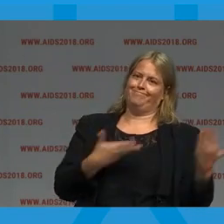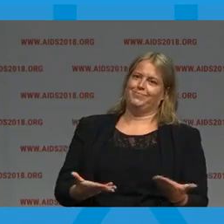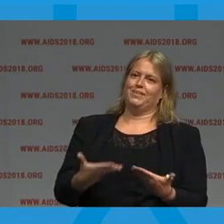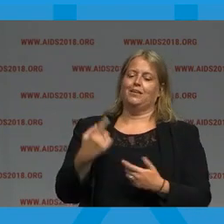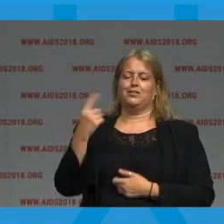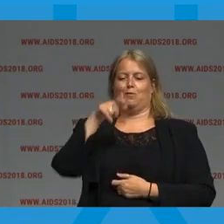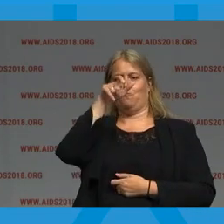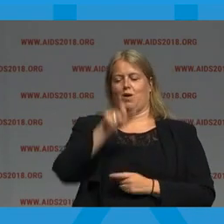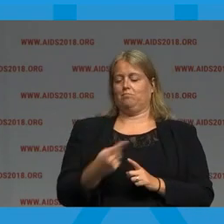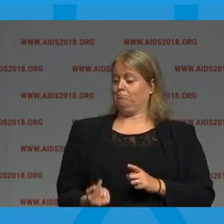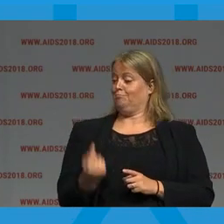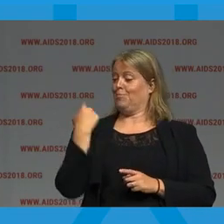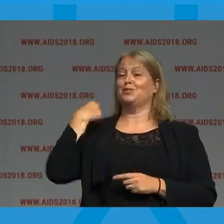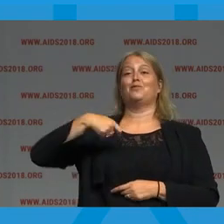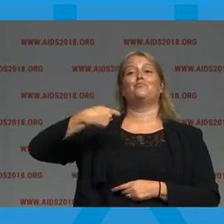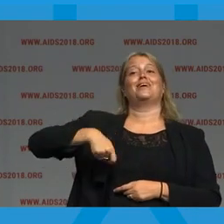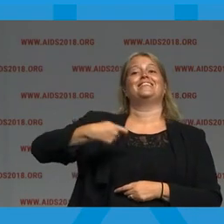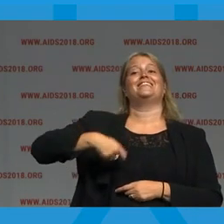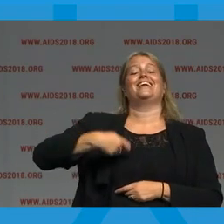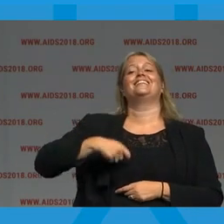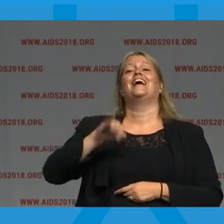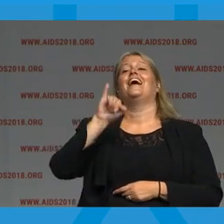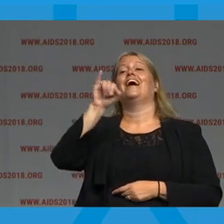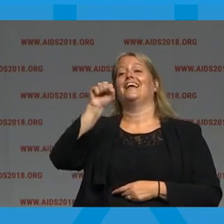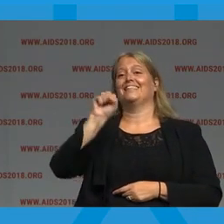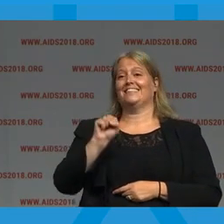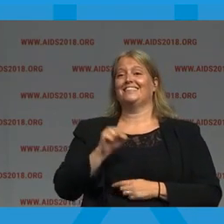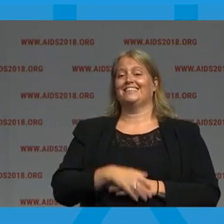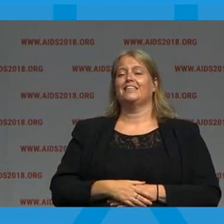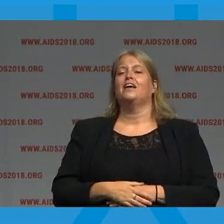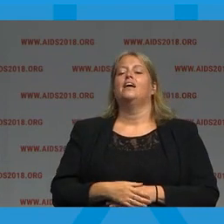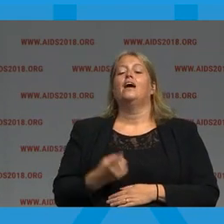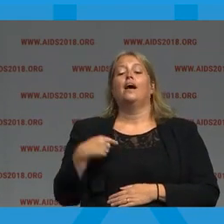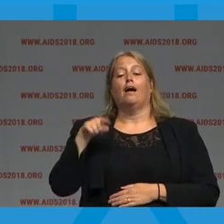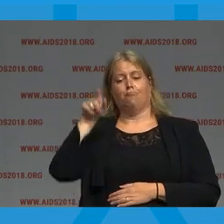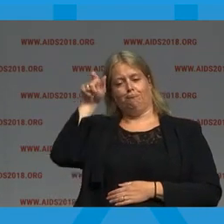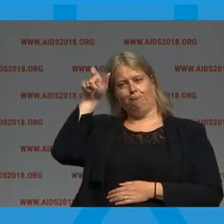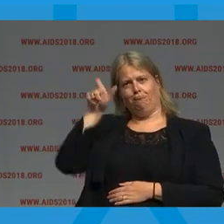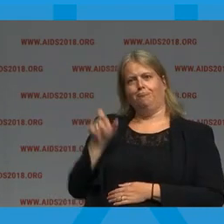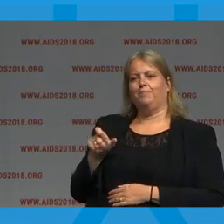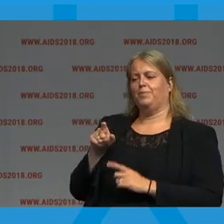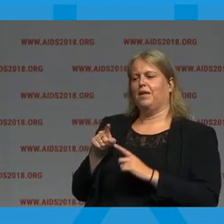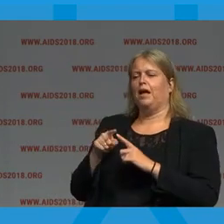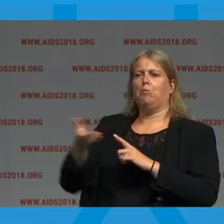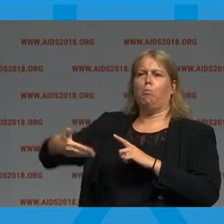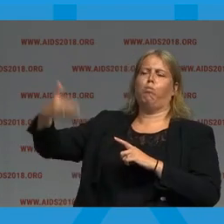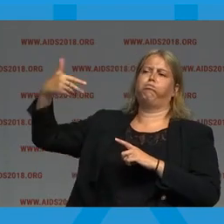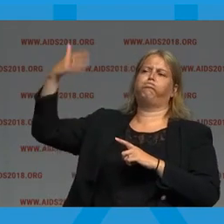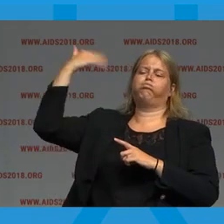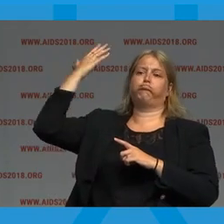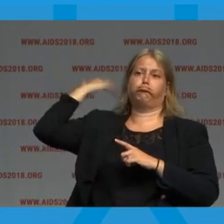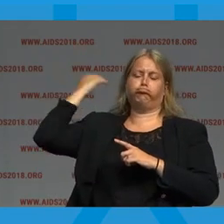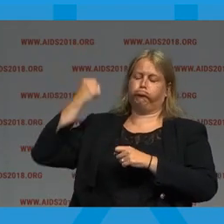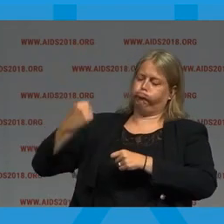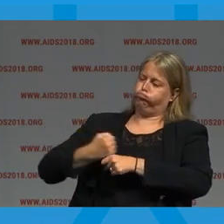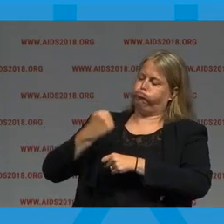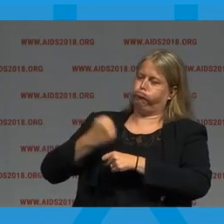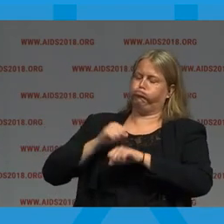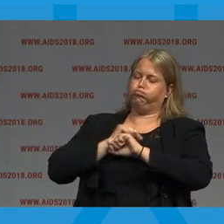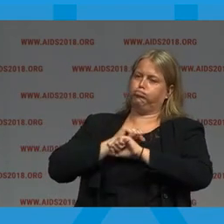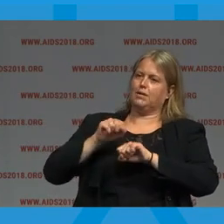a past president of the International AIDS Society and who has been in the trenches in the battle against HIV